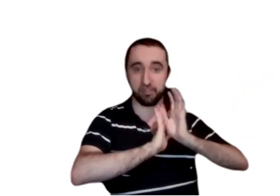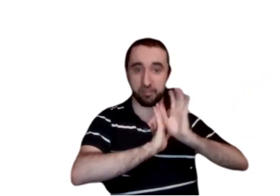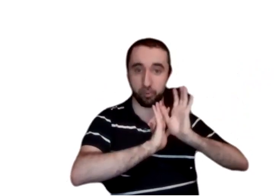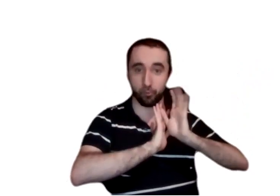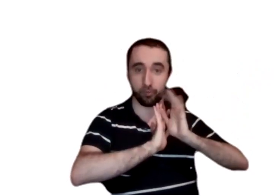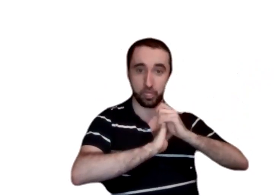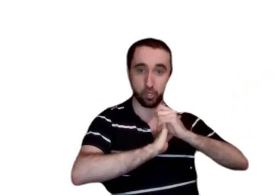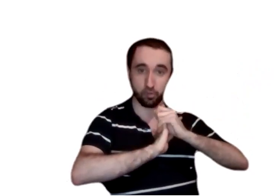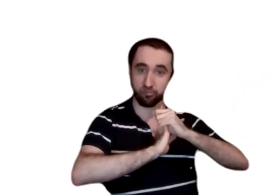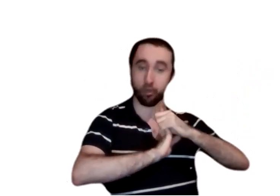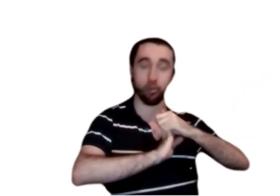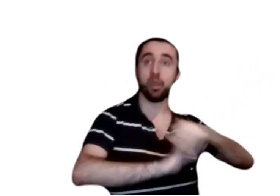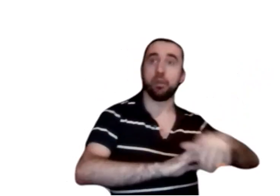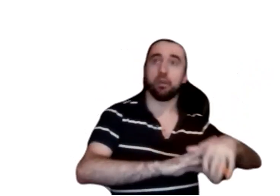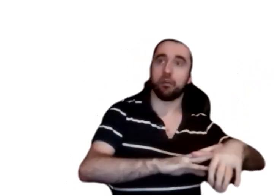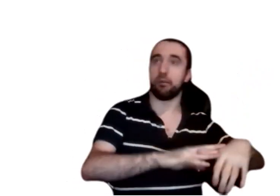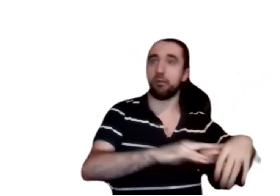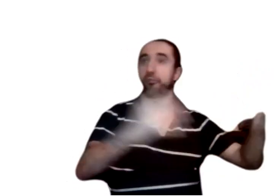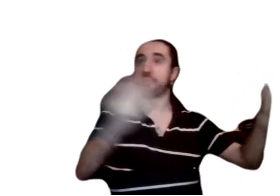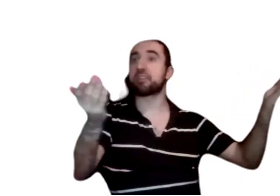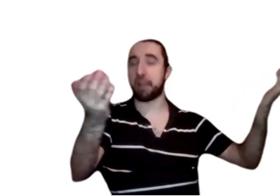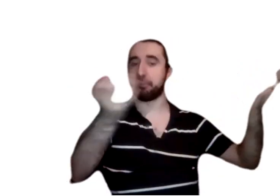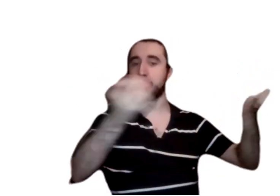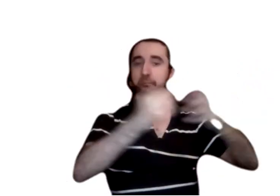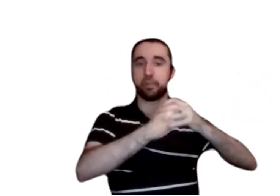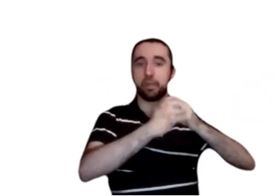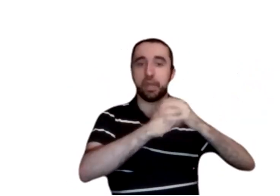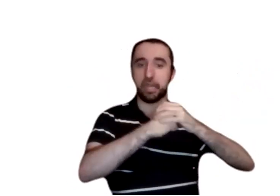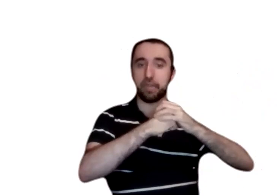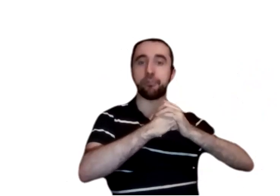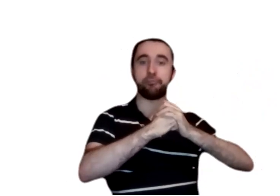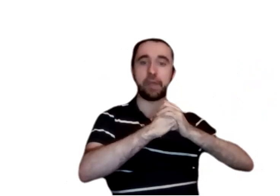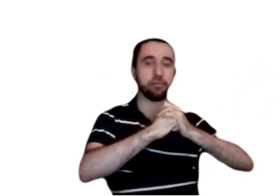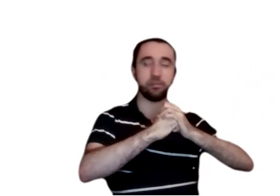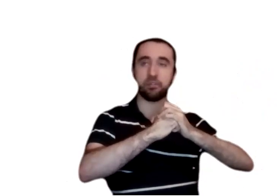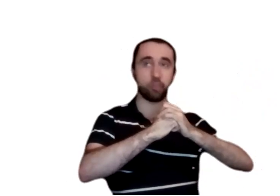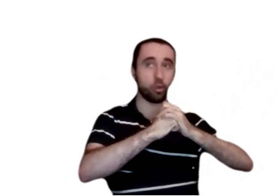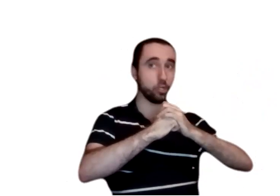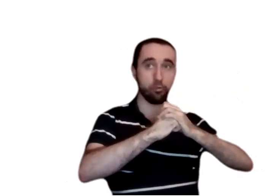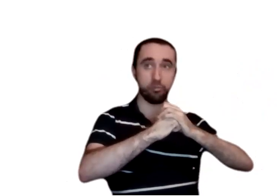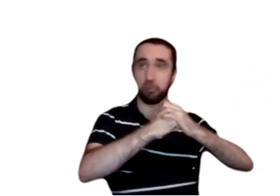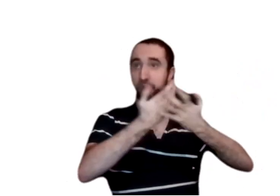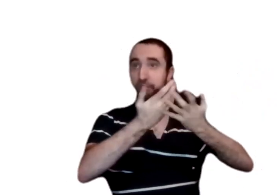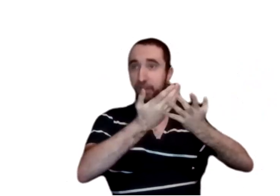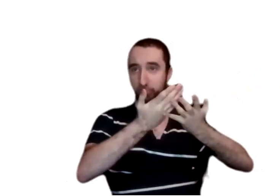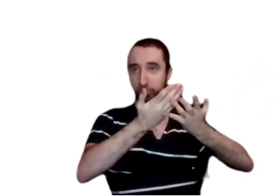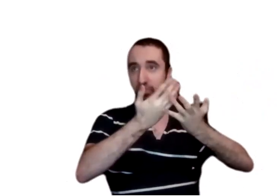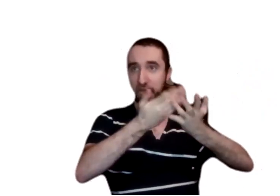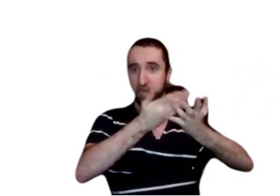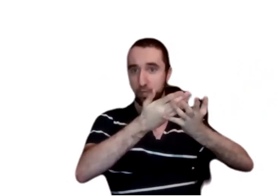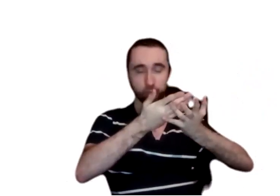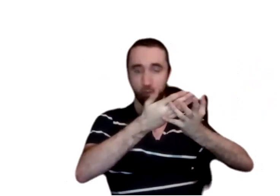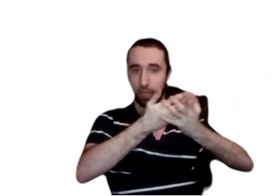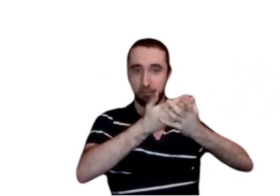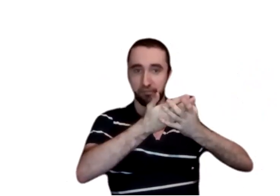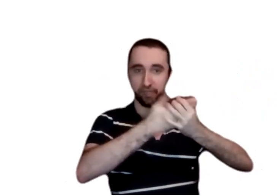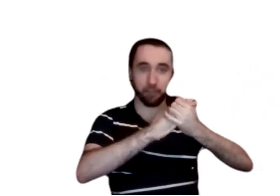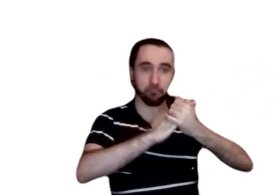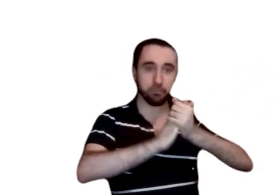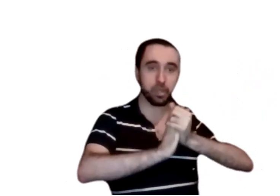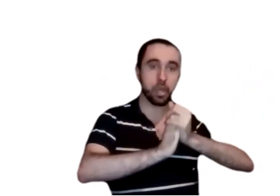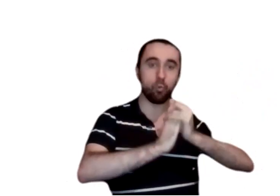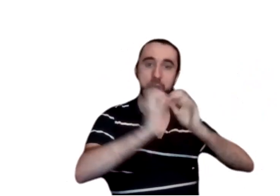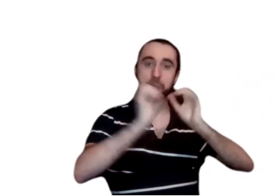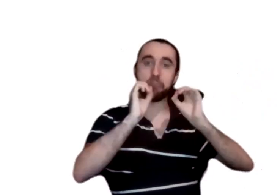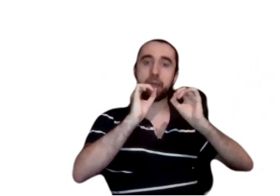to fix important issues. So, for example, if a vendor does not use multi-factor authentication,